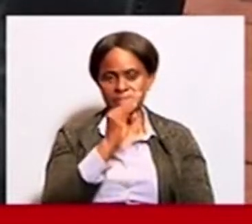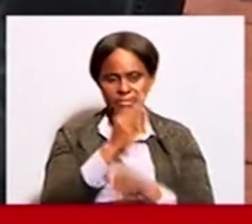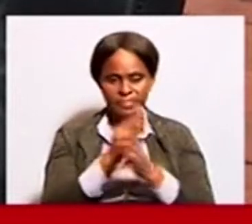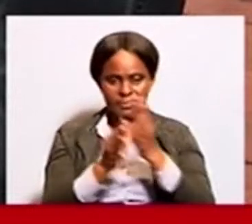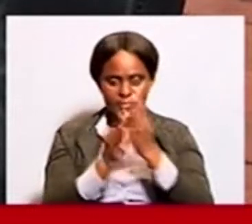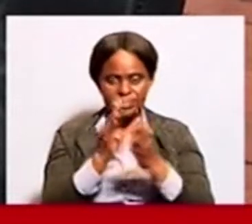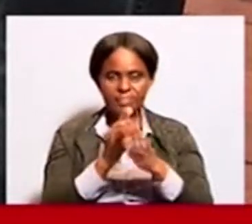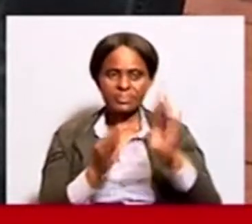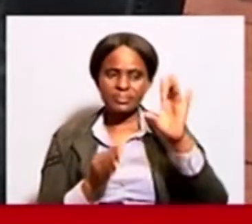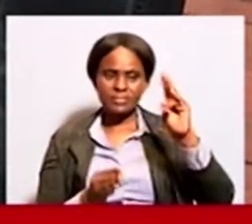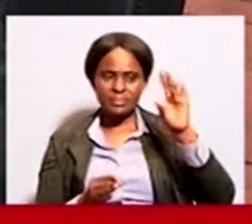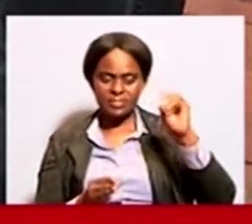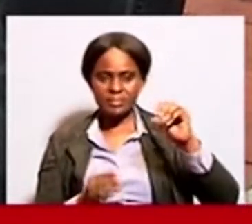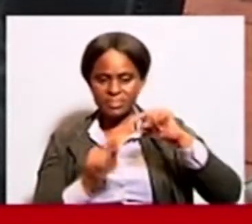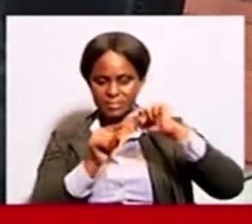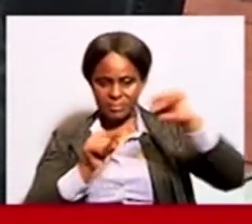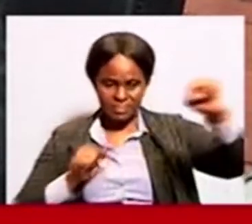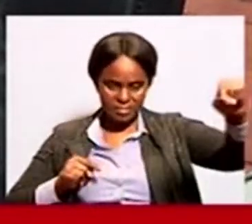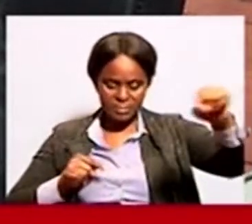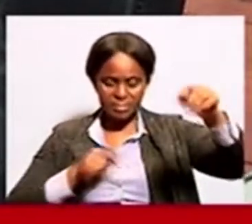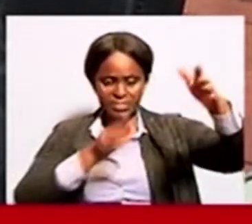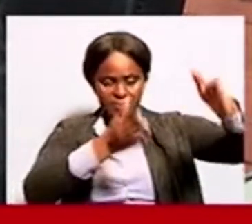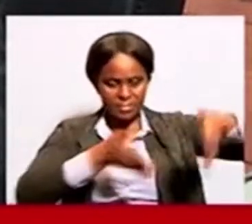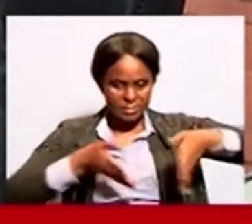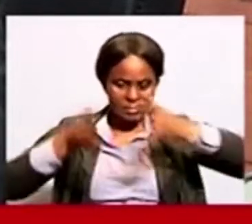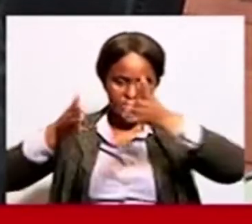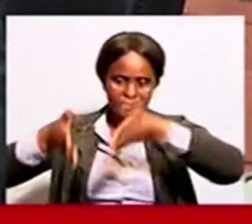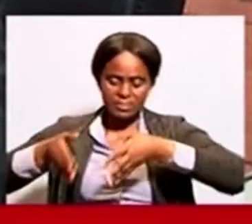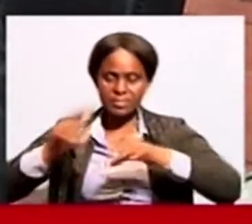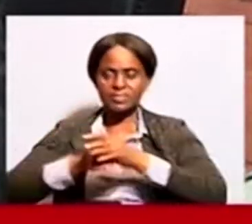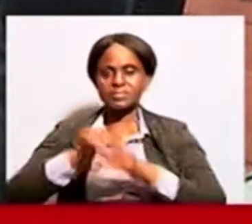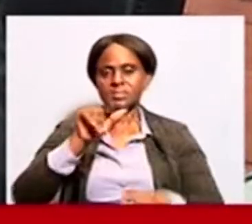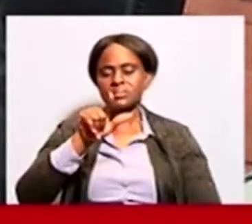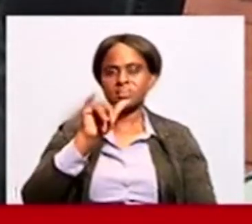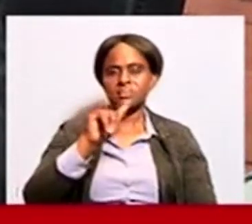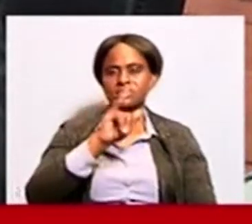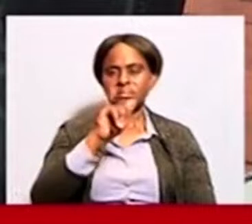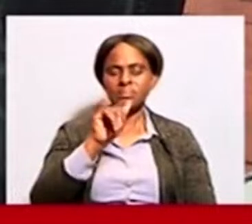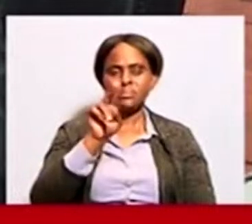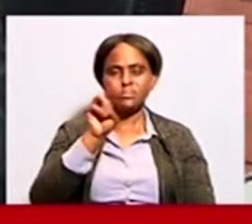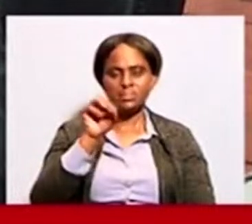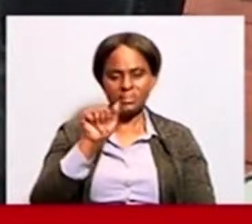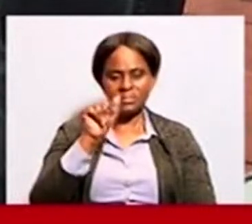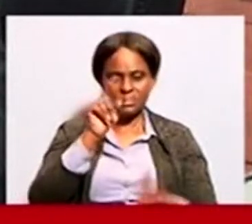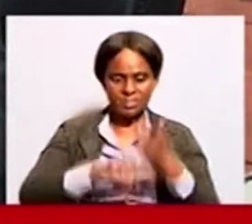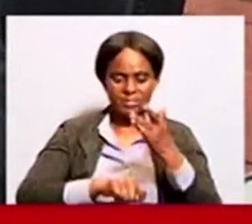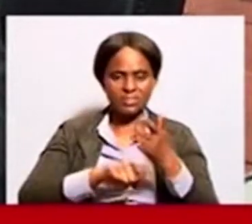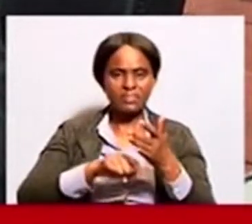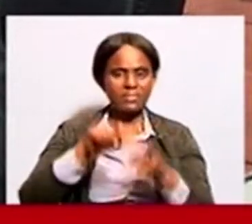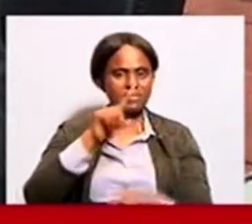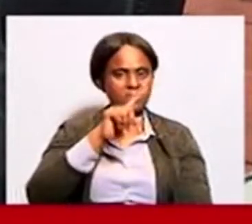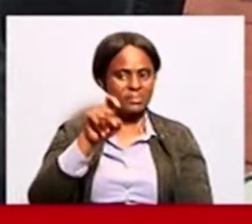of a 70-meter drainage in the Zuma ward at a contract price of